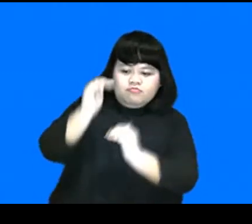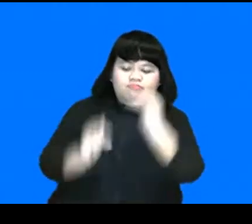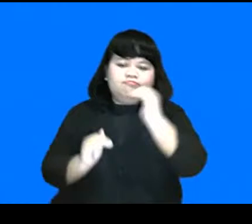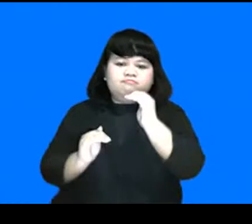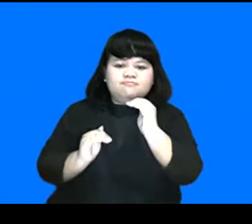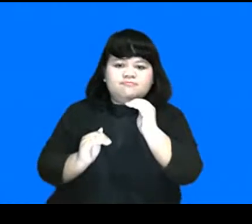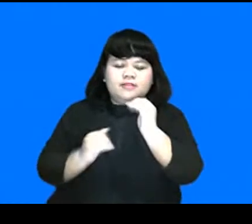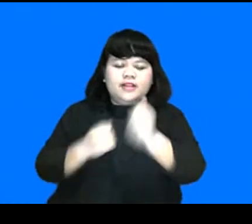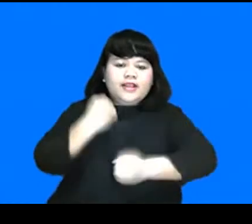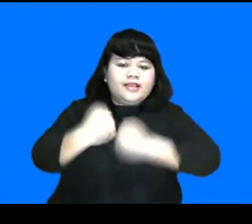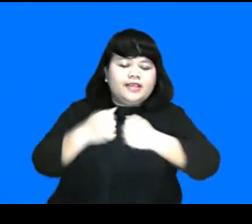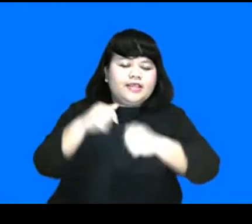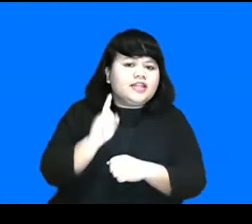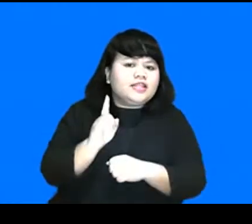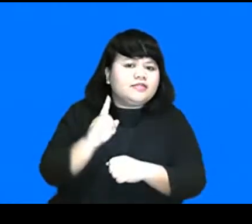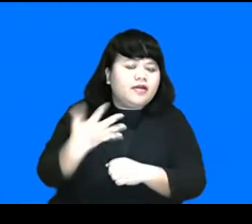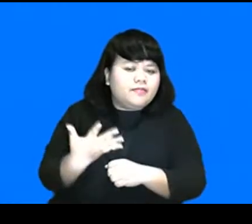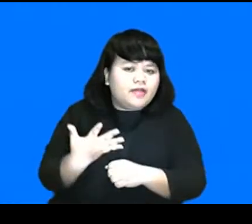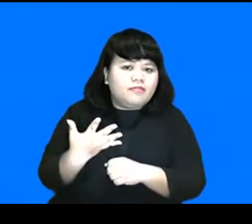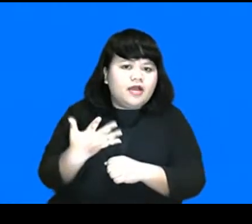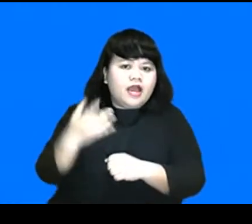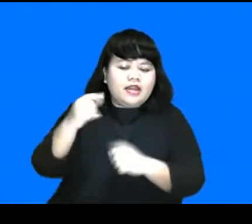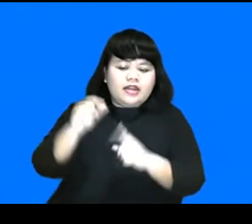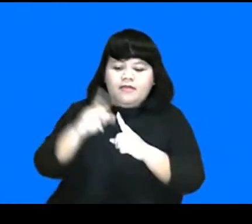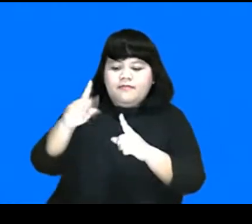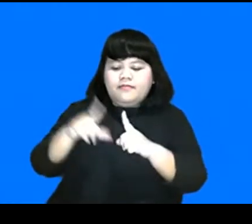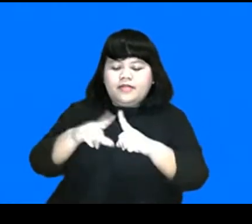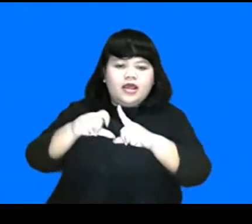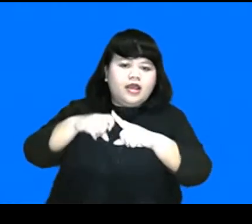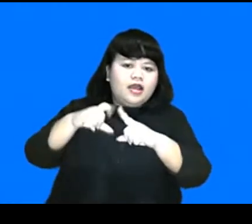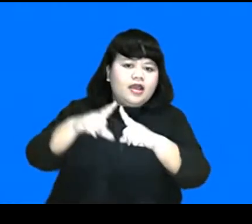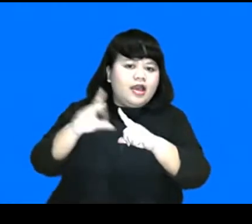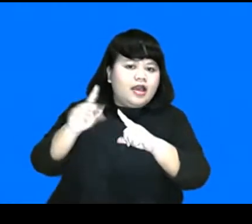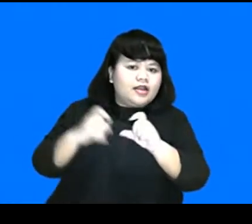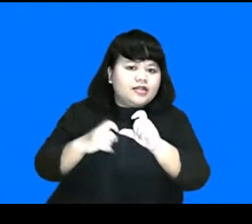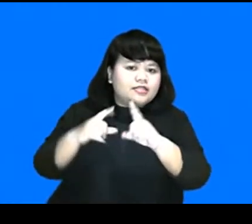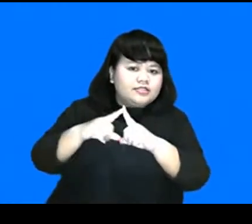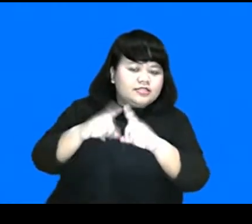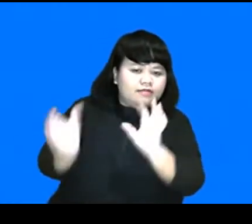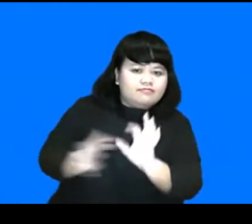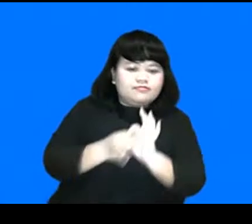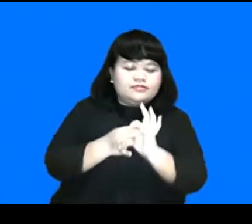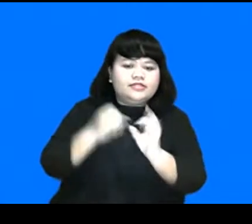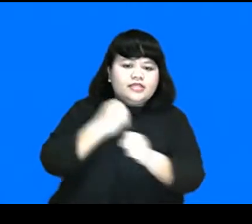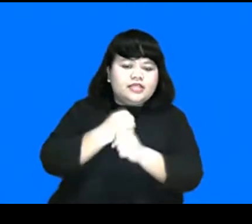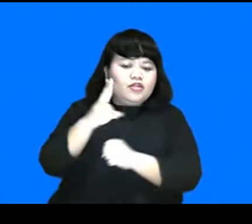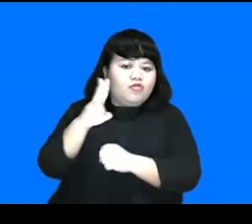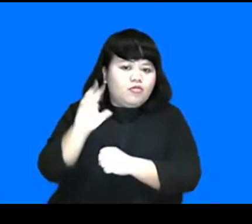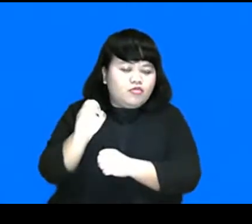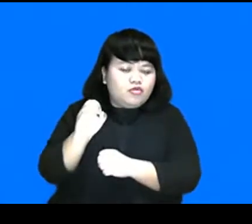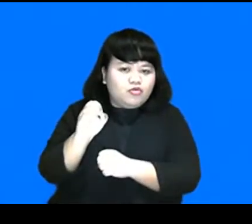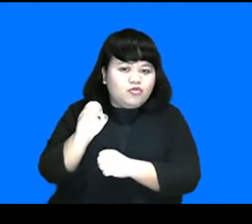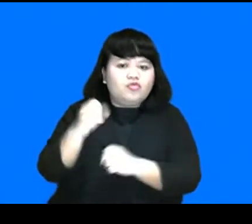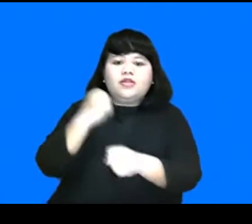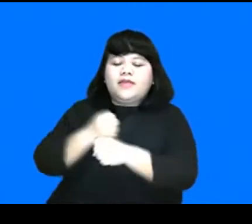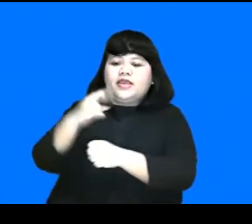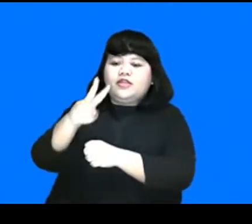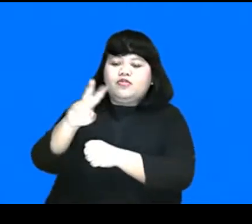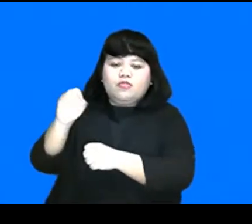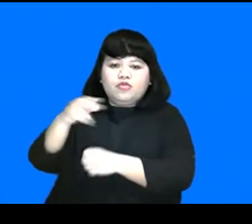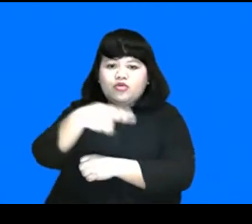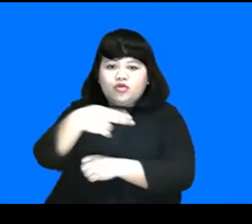in collaboration with C20 G20 Indonesia 2022. And South Asian Alliance for Poverty